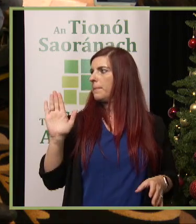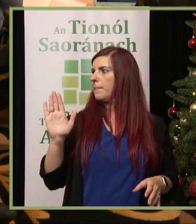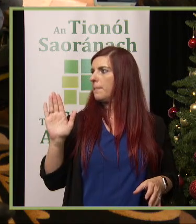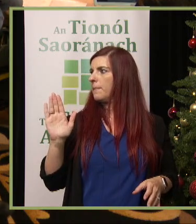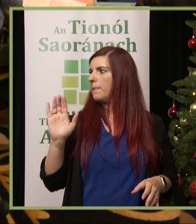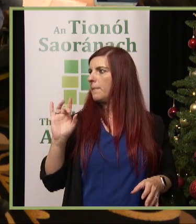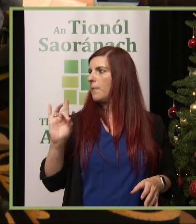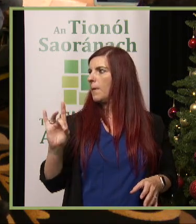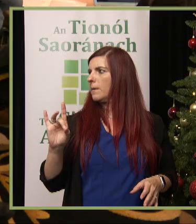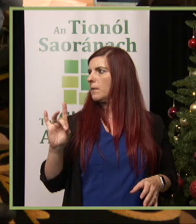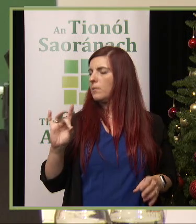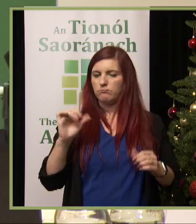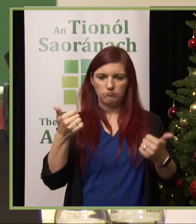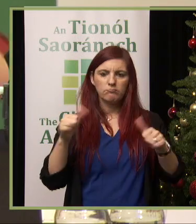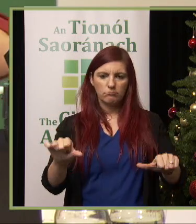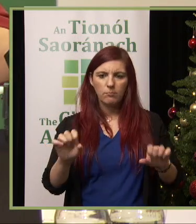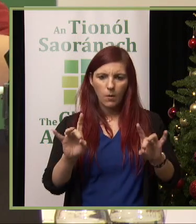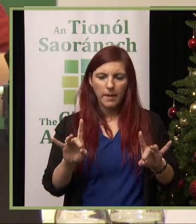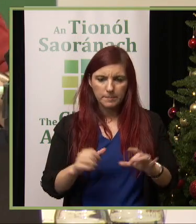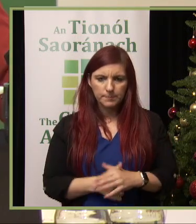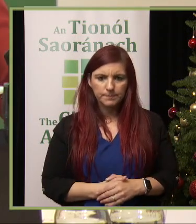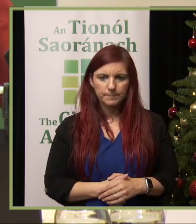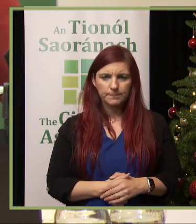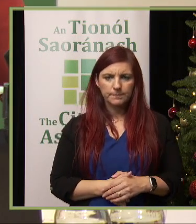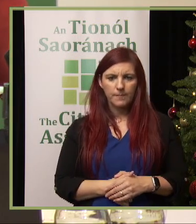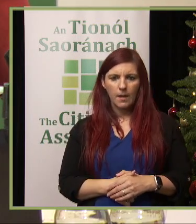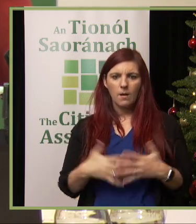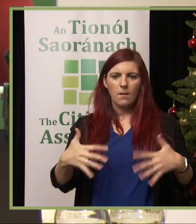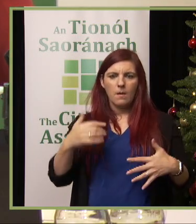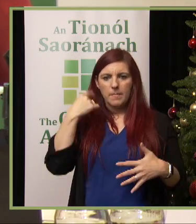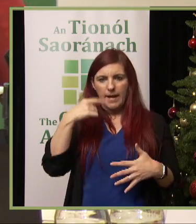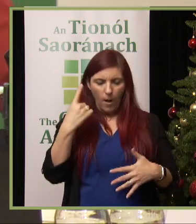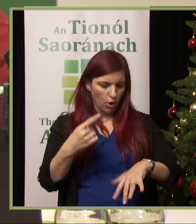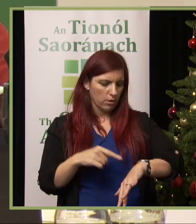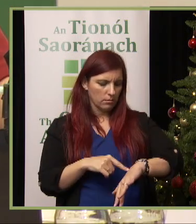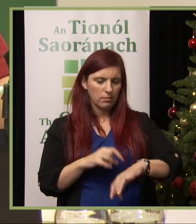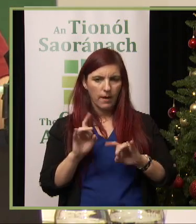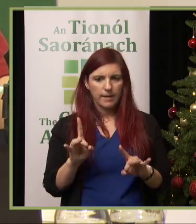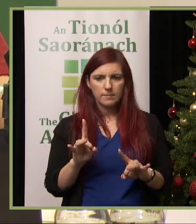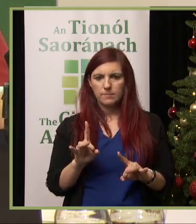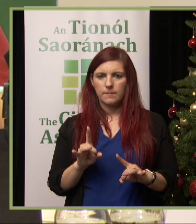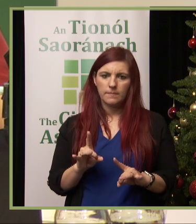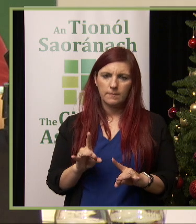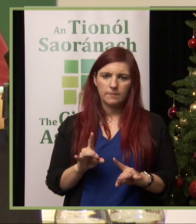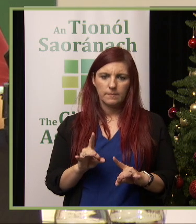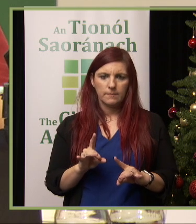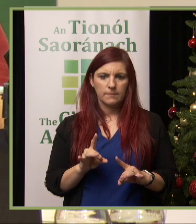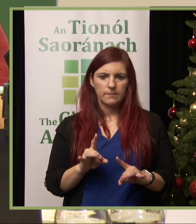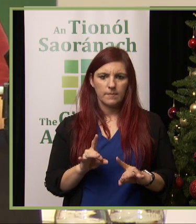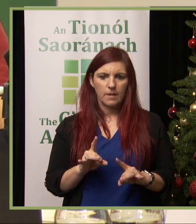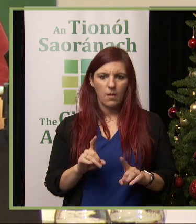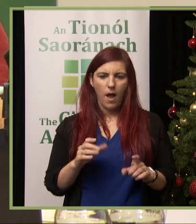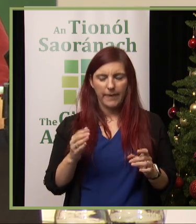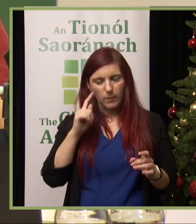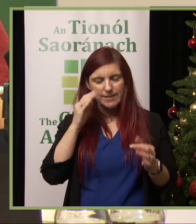Okay, and that's the room, and that's carried. Thank you very much. Now, we've hit an hour. Yeah. We definitely need a break.